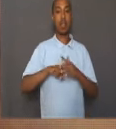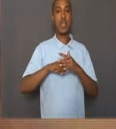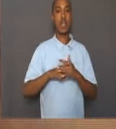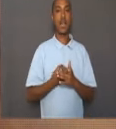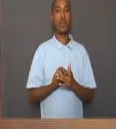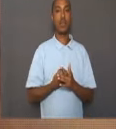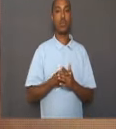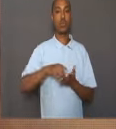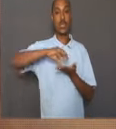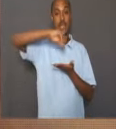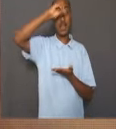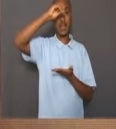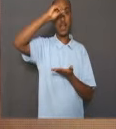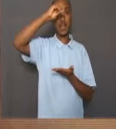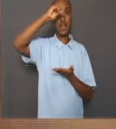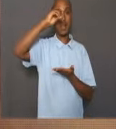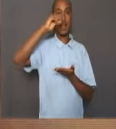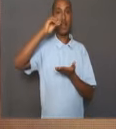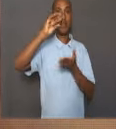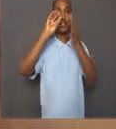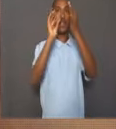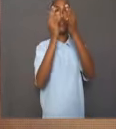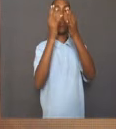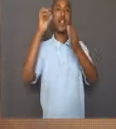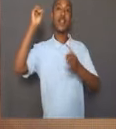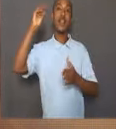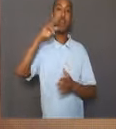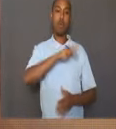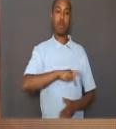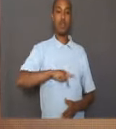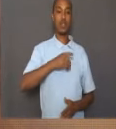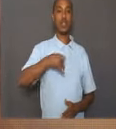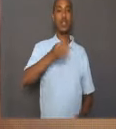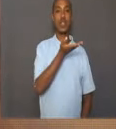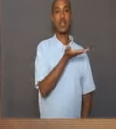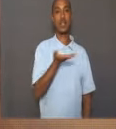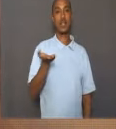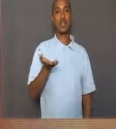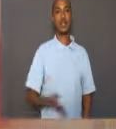to study the fluorescent properties of substances.